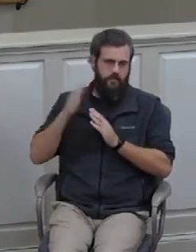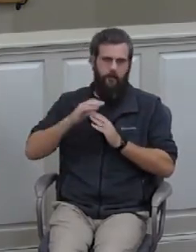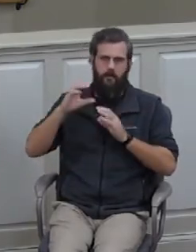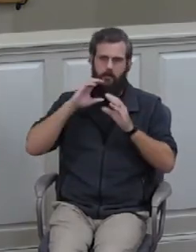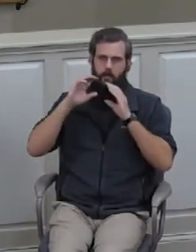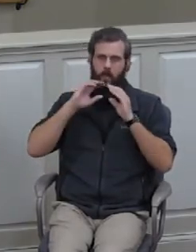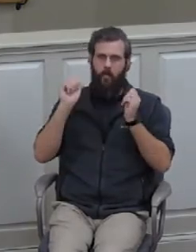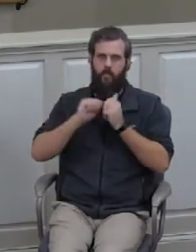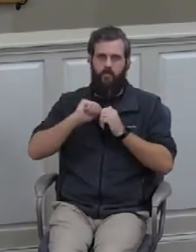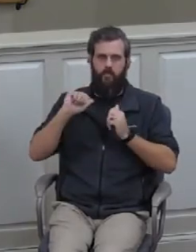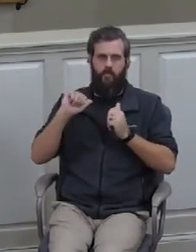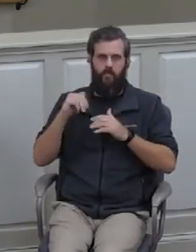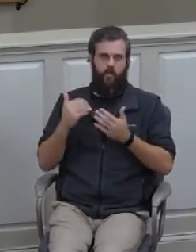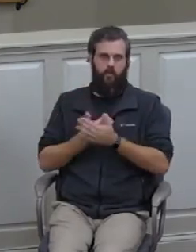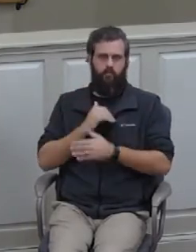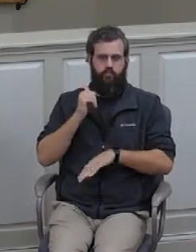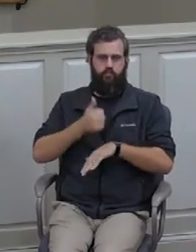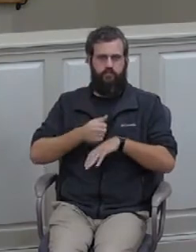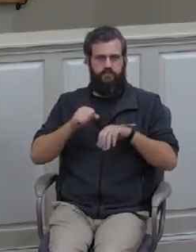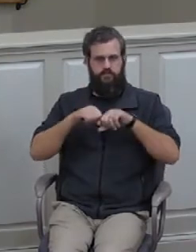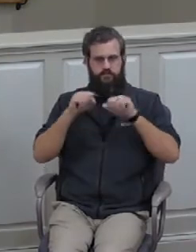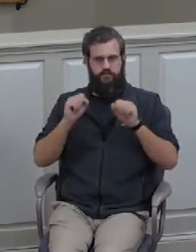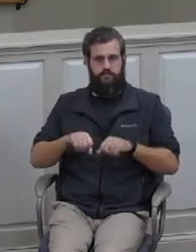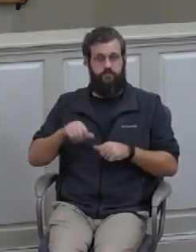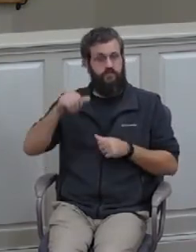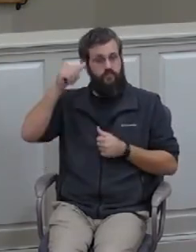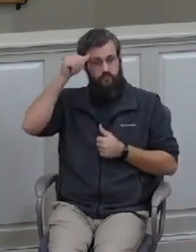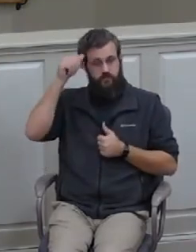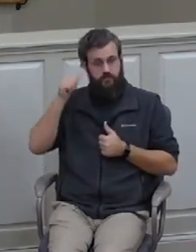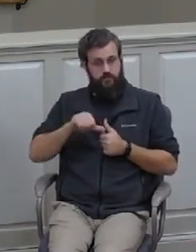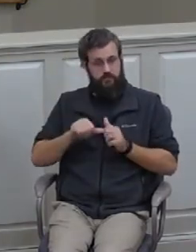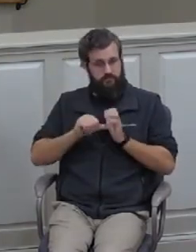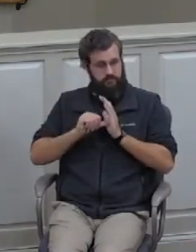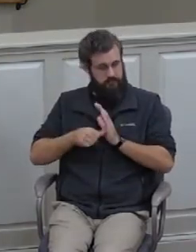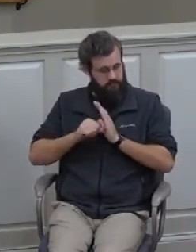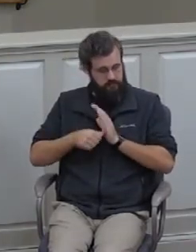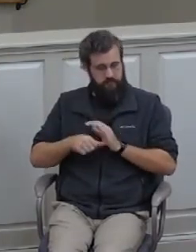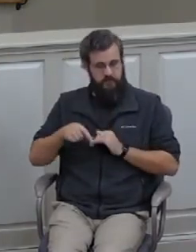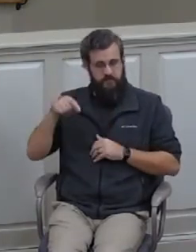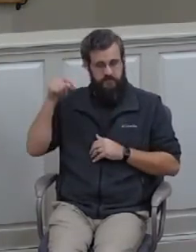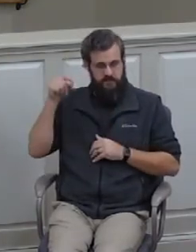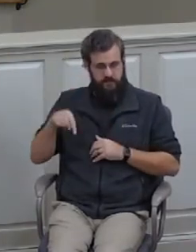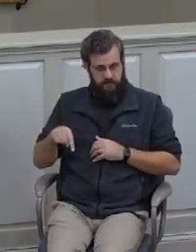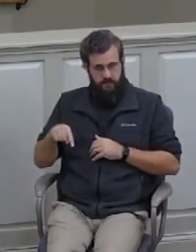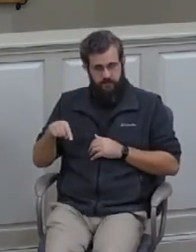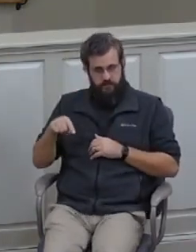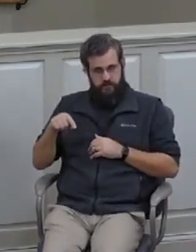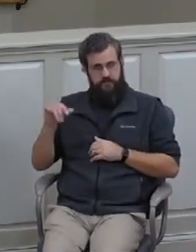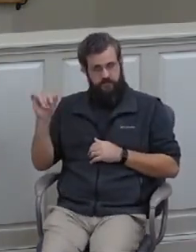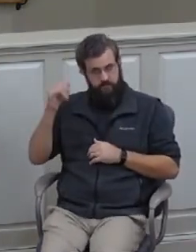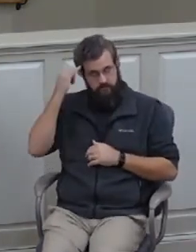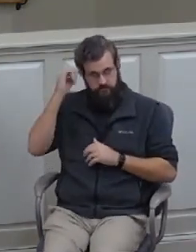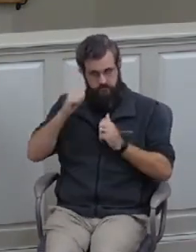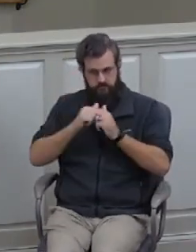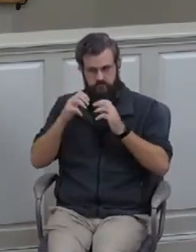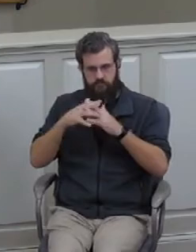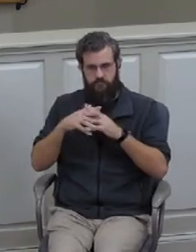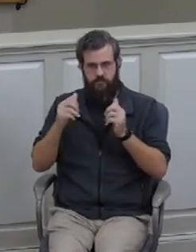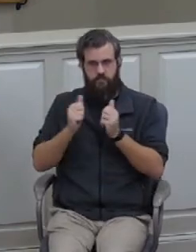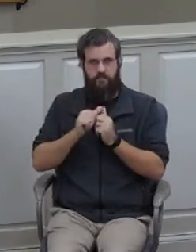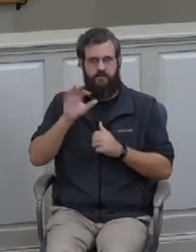format. Again, I want to reiterate that this is a very similar format that we implemented with the